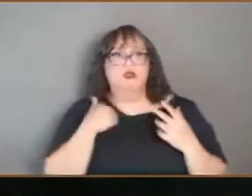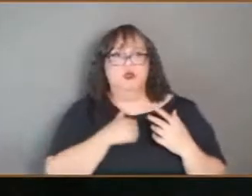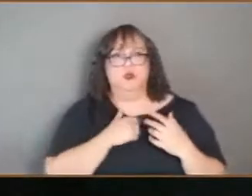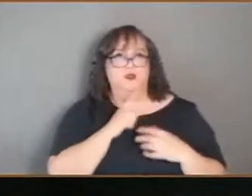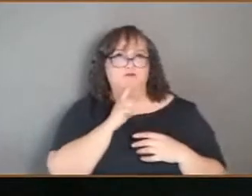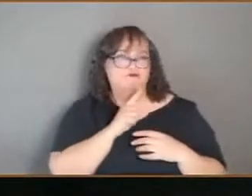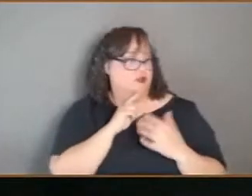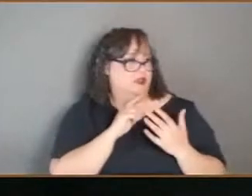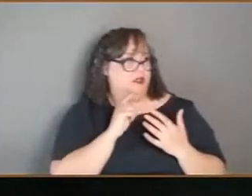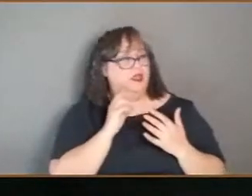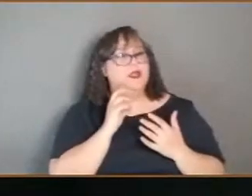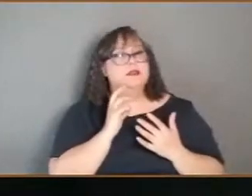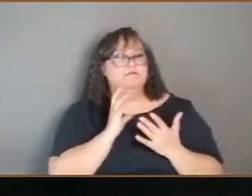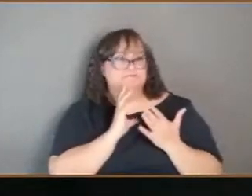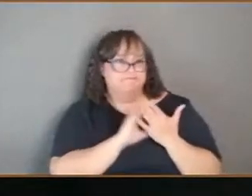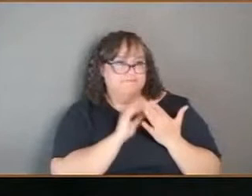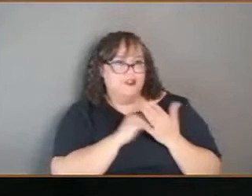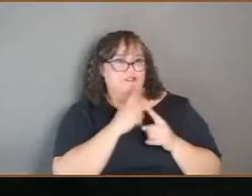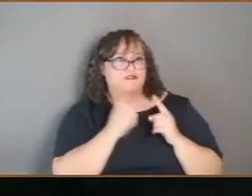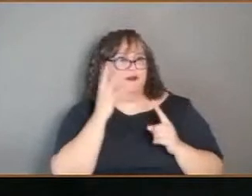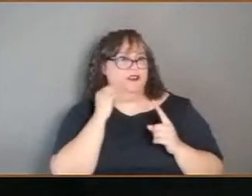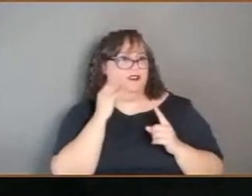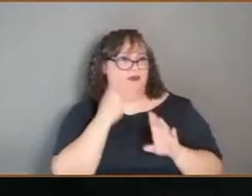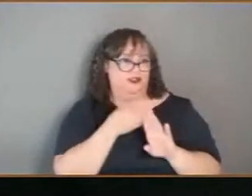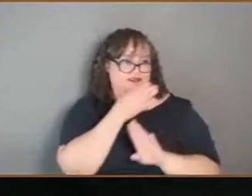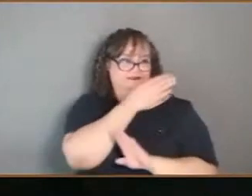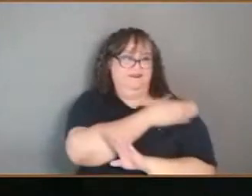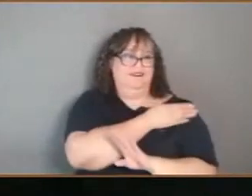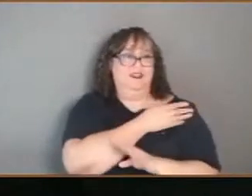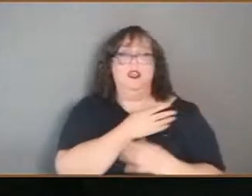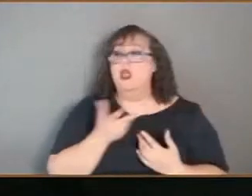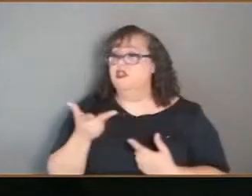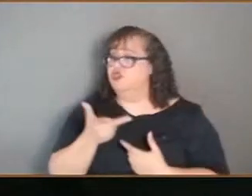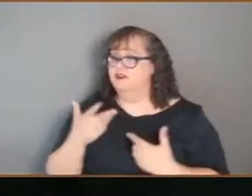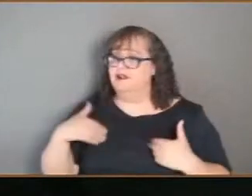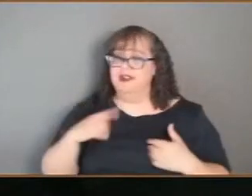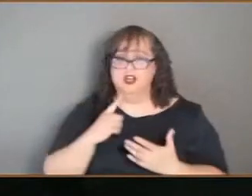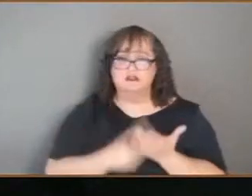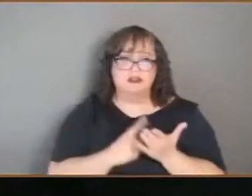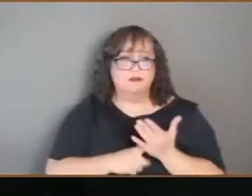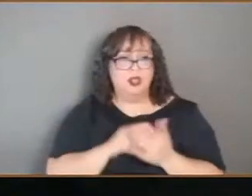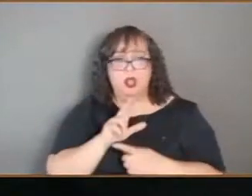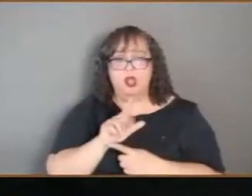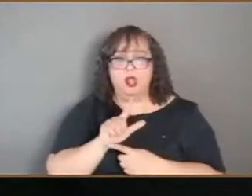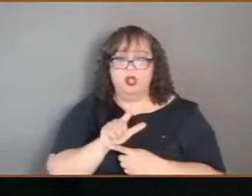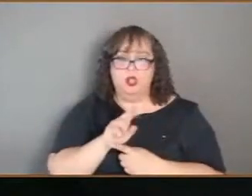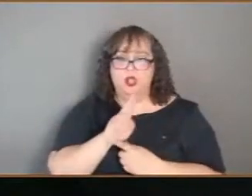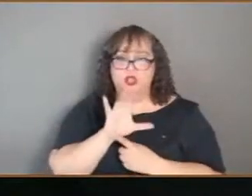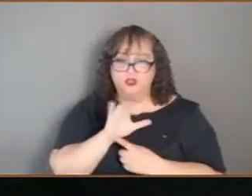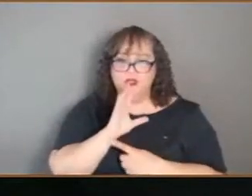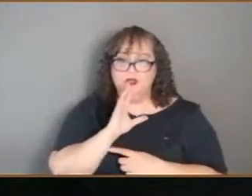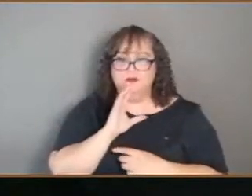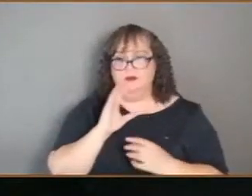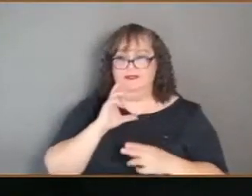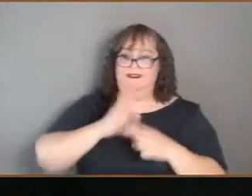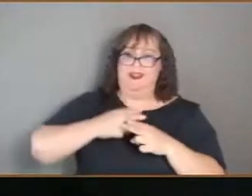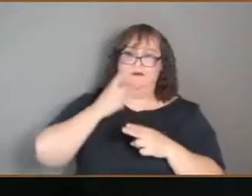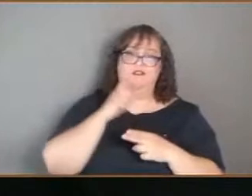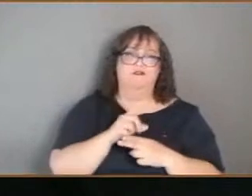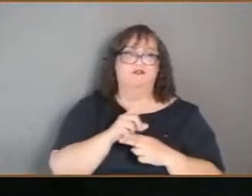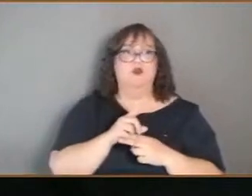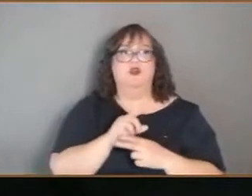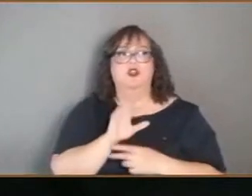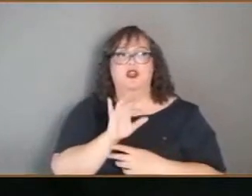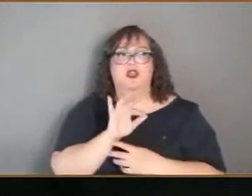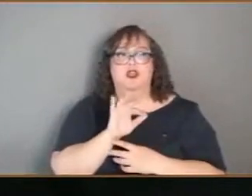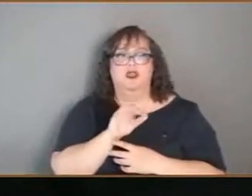I think the 3 of us haven't talked about this yet, but Lucy, yes, is named after the Lucy fossil, but the Lucy fossil was named after that Beatles song, Lucy in the